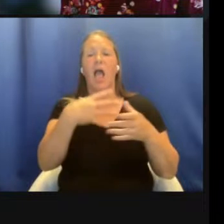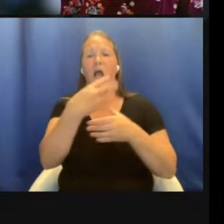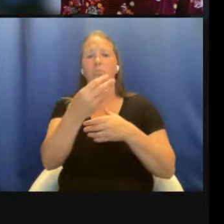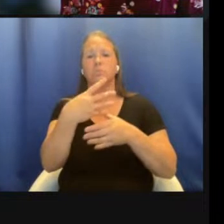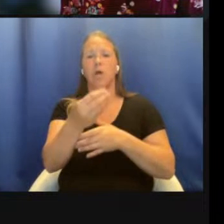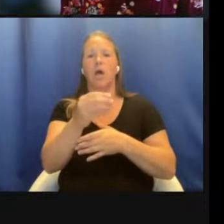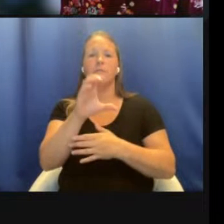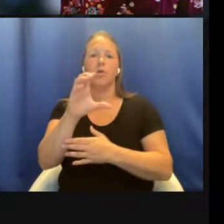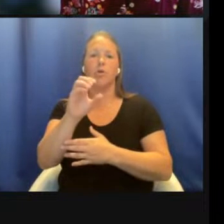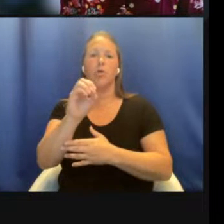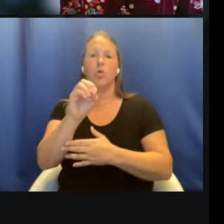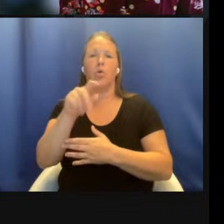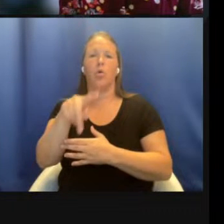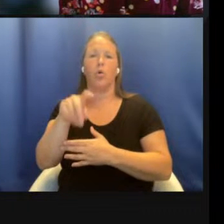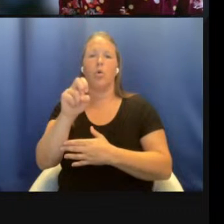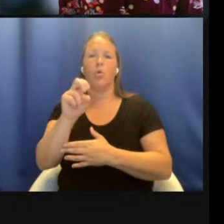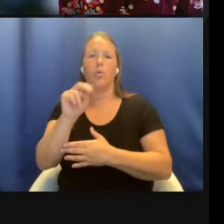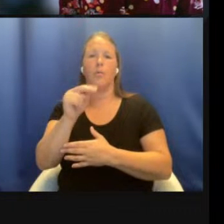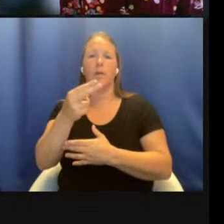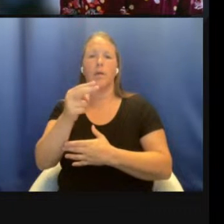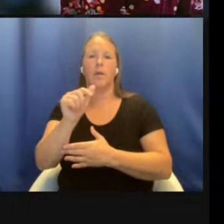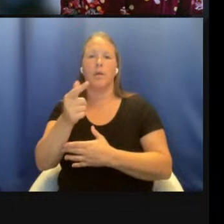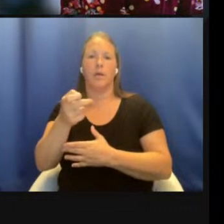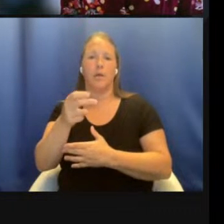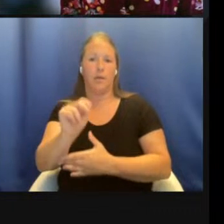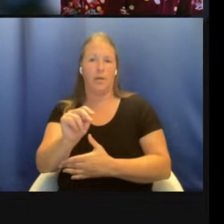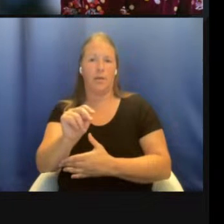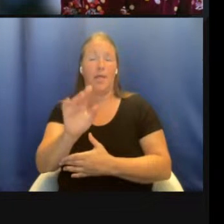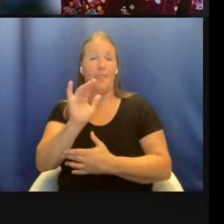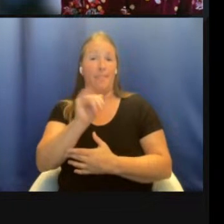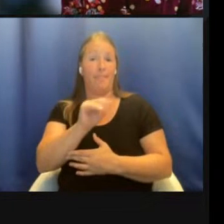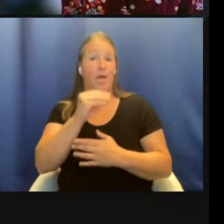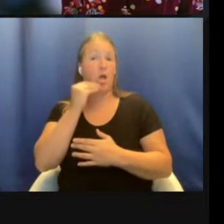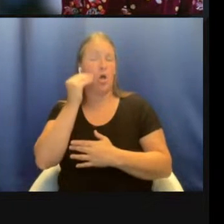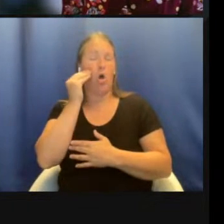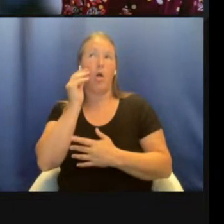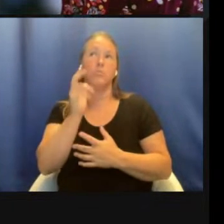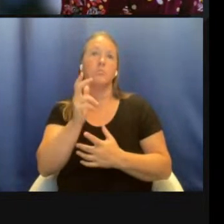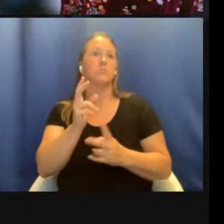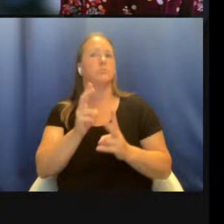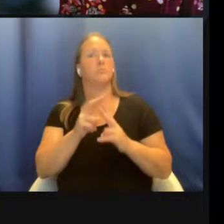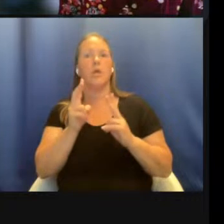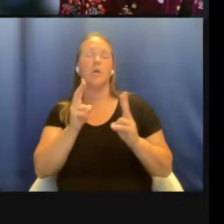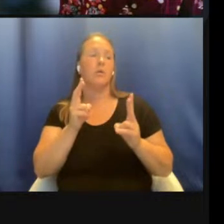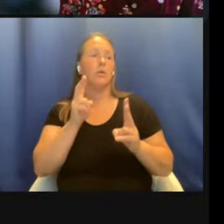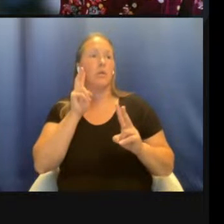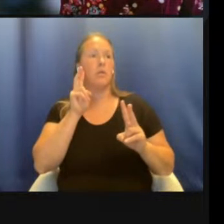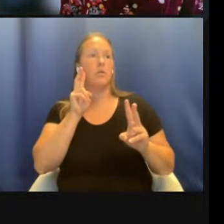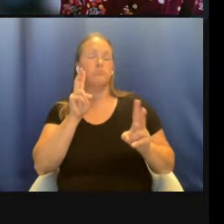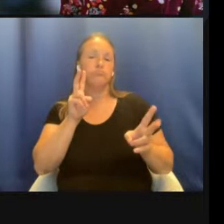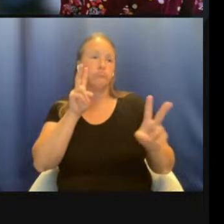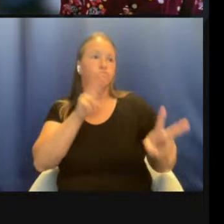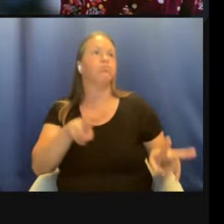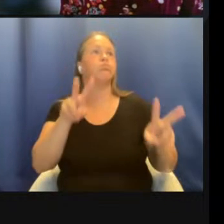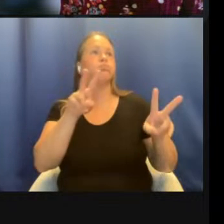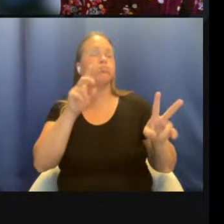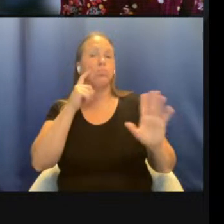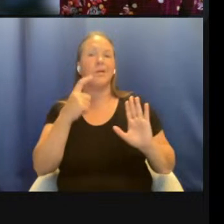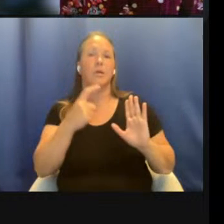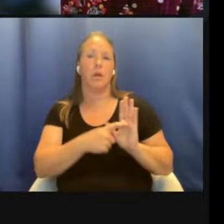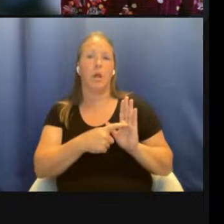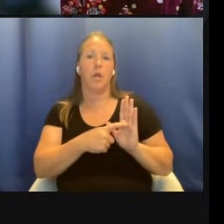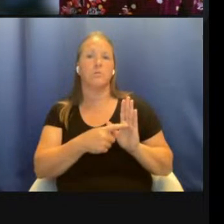a tremendously celebrated house in the history of Denmark. And what does she choose to do?